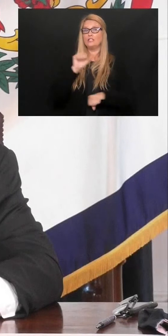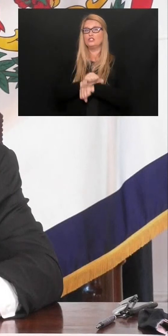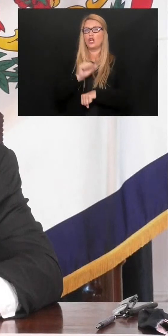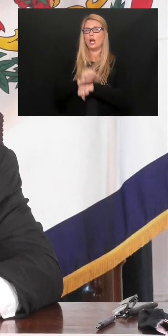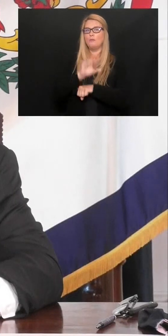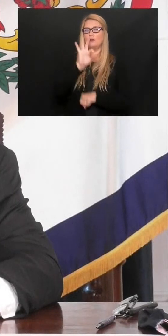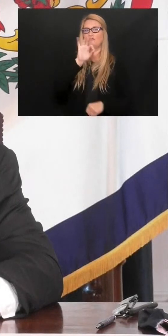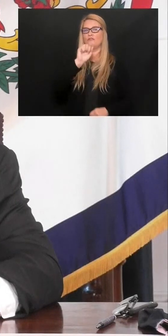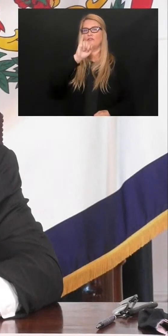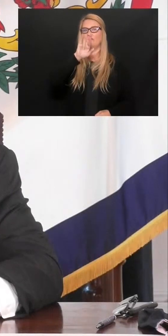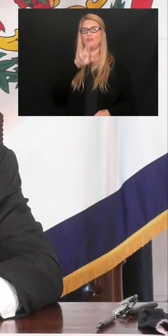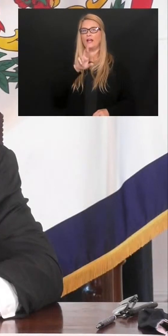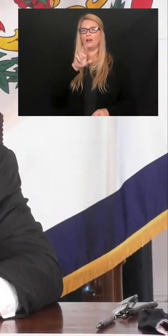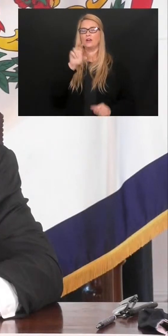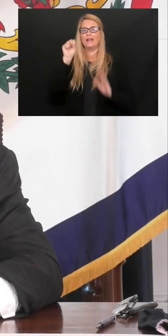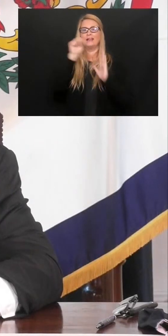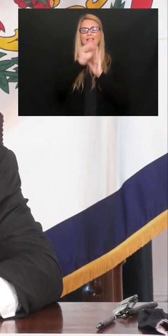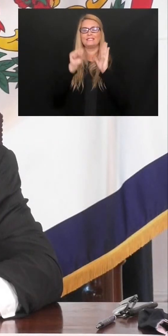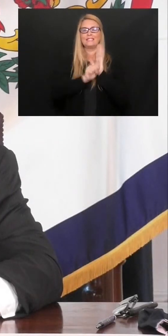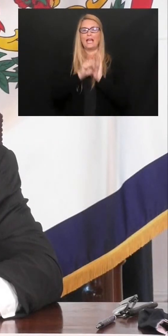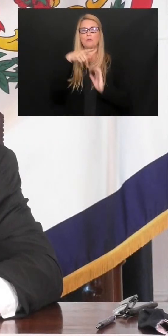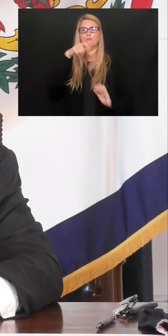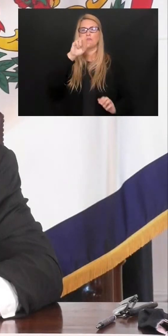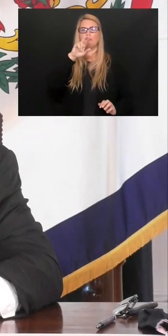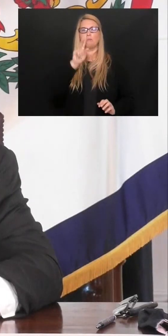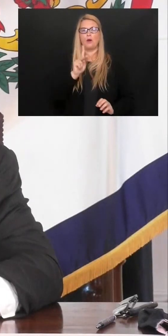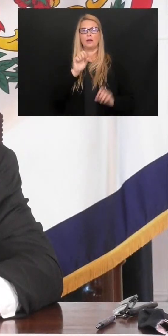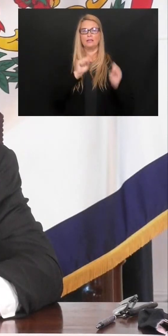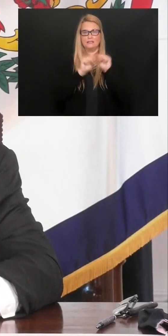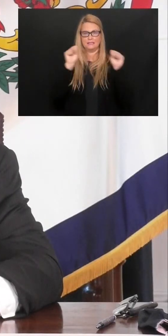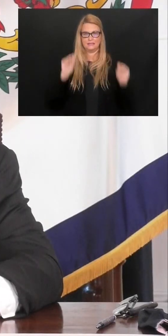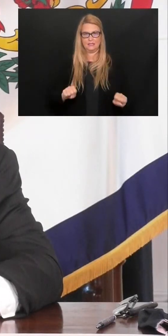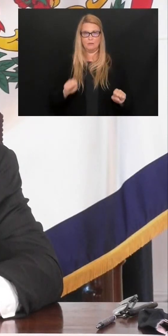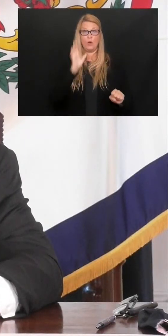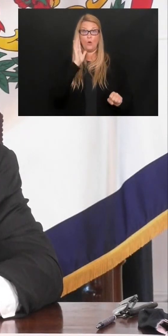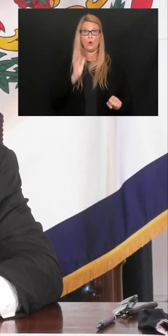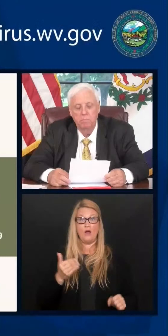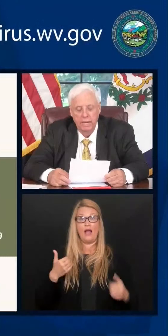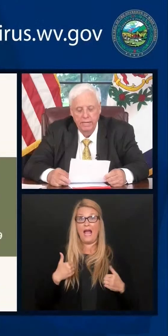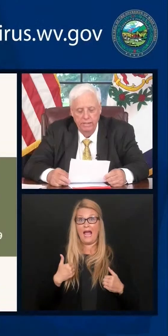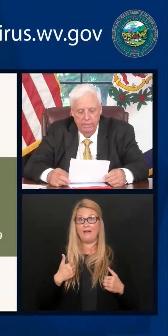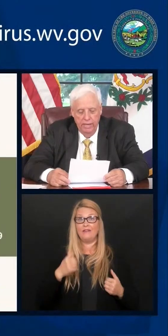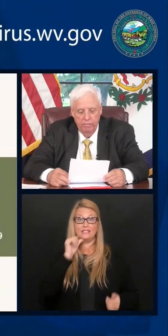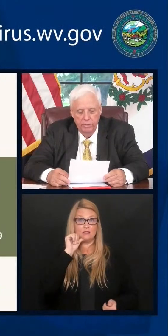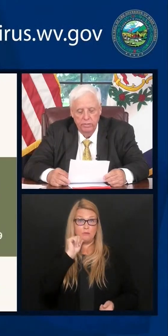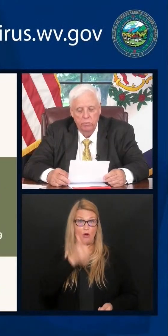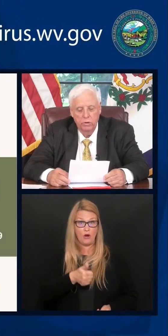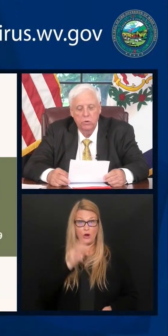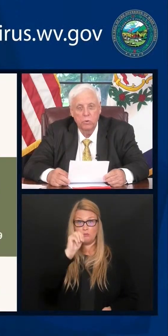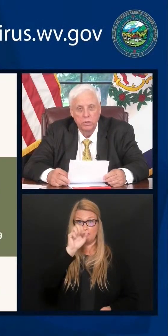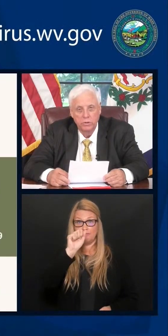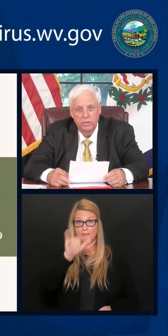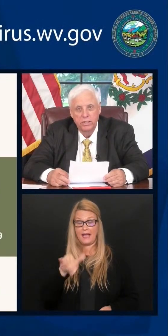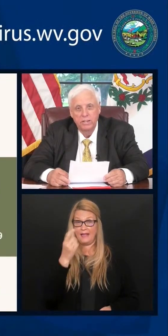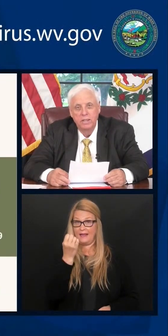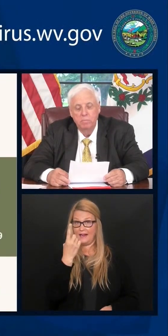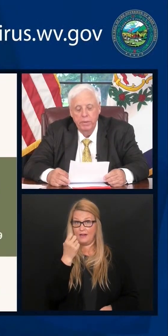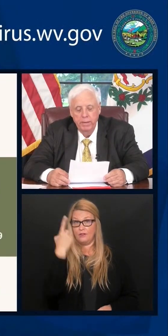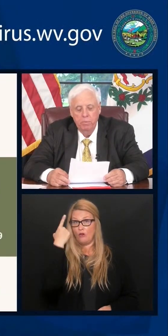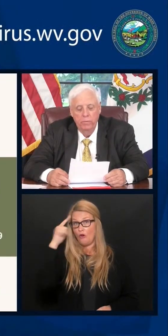for the West Virginia State Park System, and they'll host it tomorrow on May the 11th to